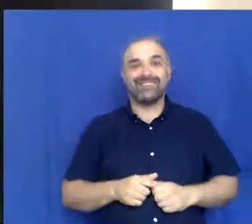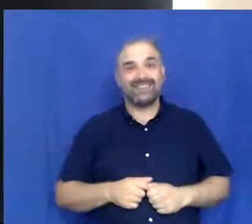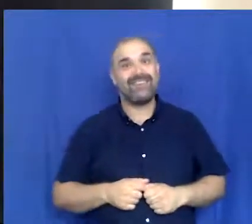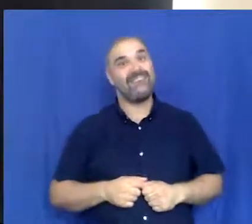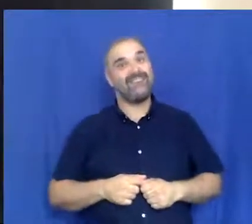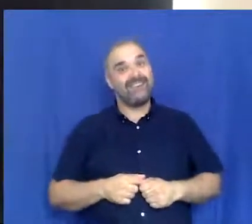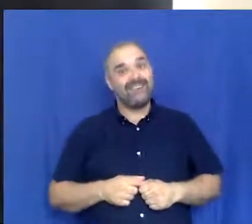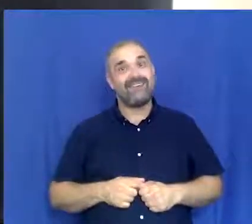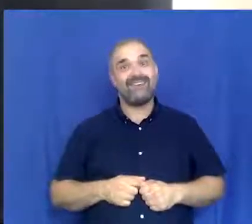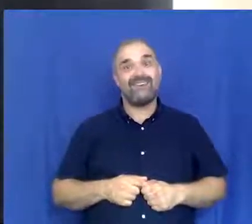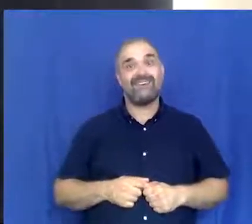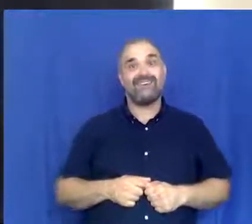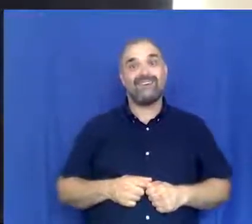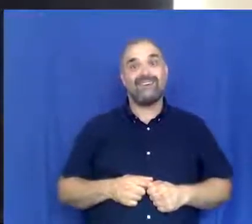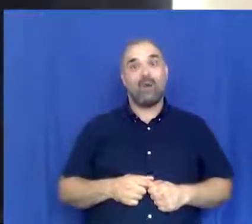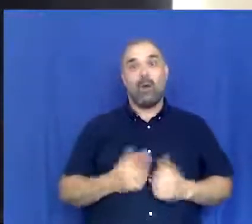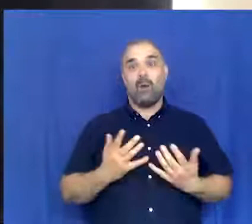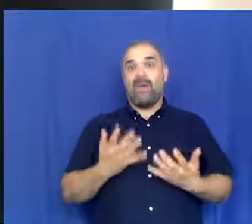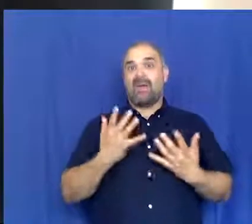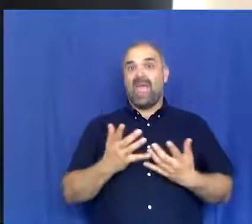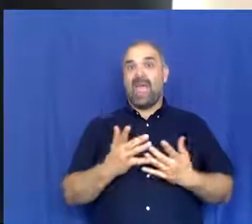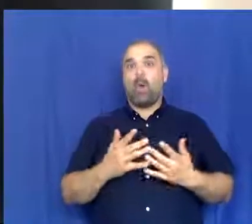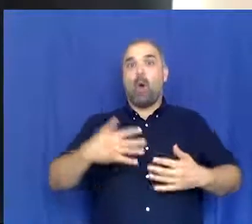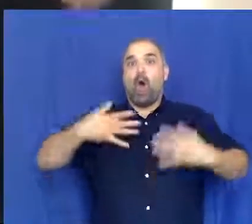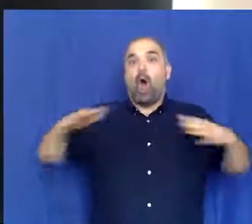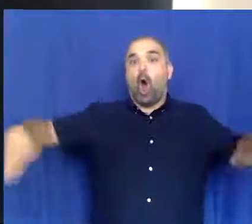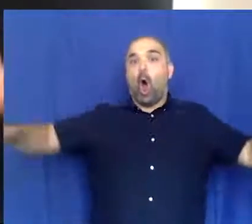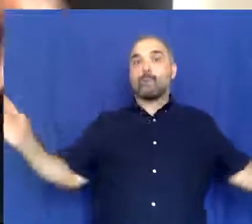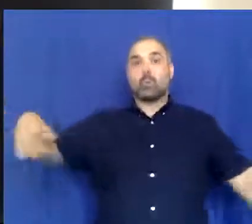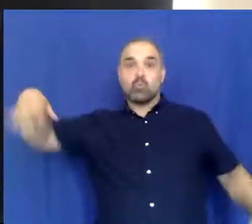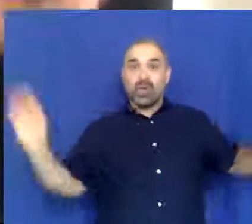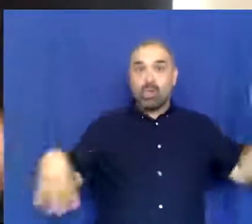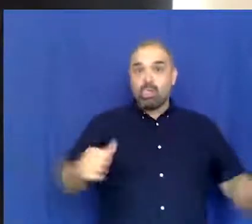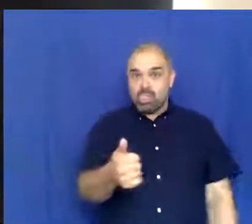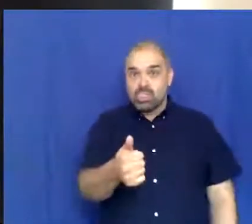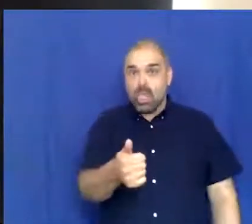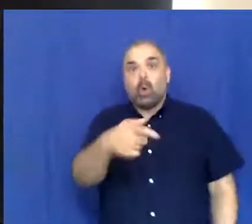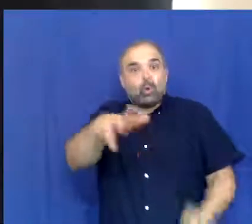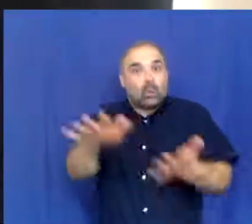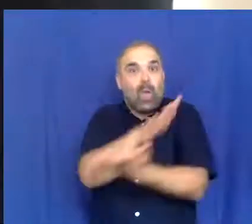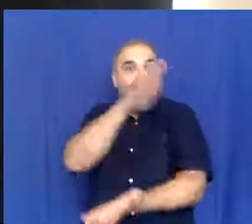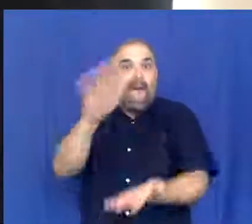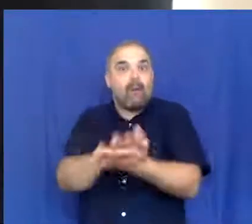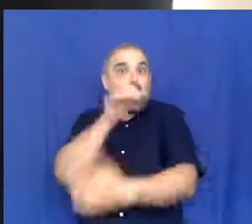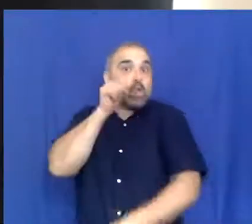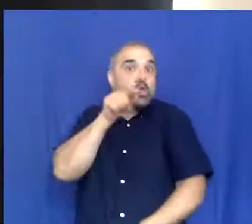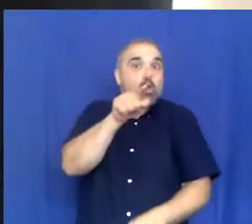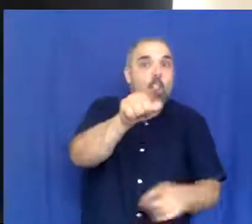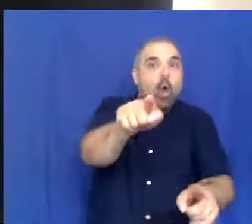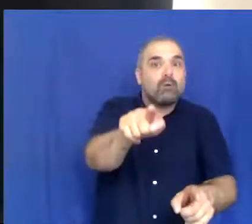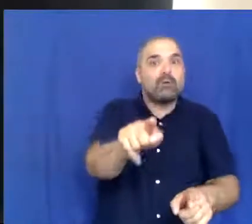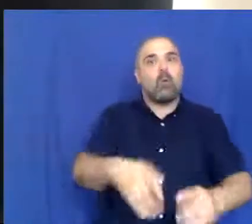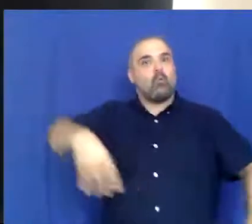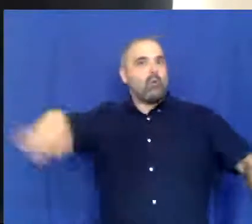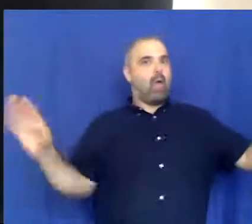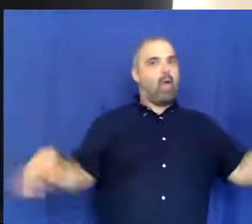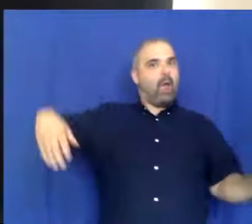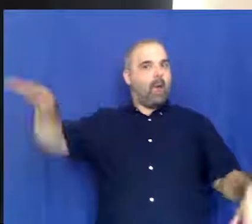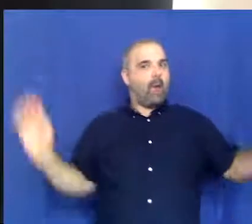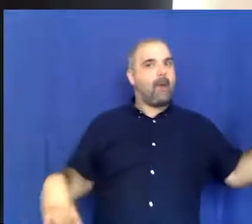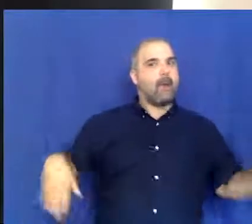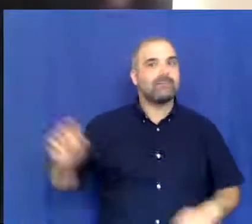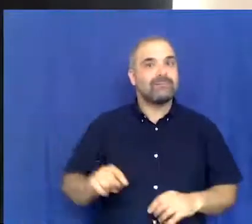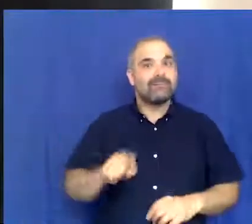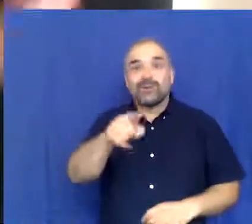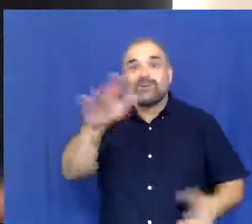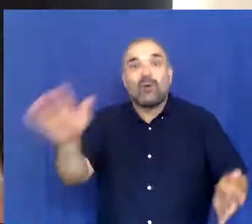turn around. This time we're going to wiggle our arms. Are you ready? If you're happy and you know it,